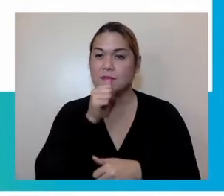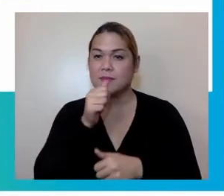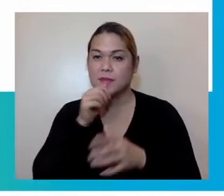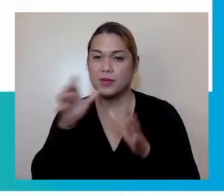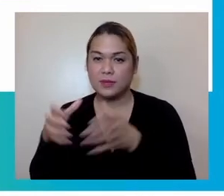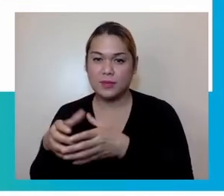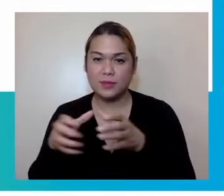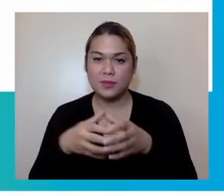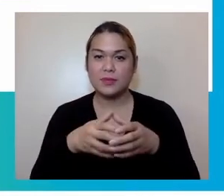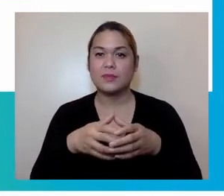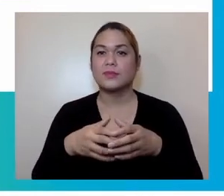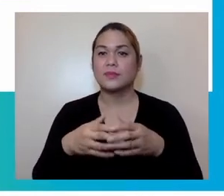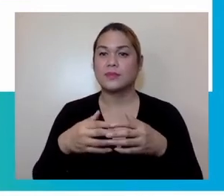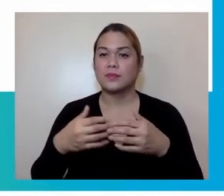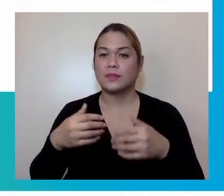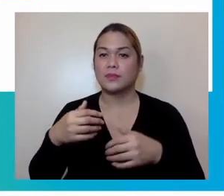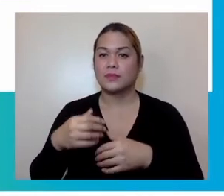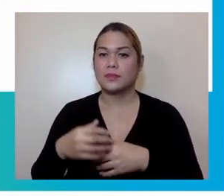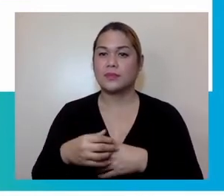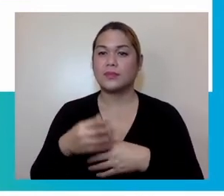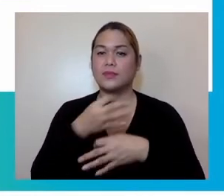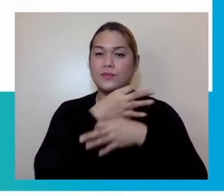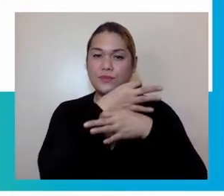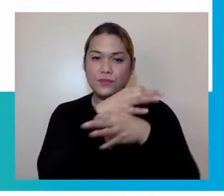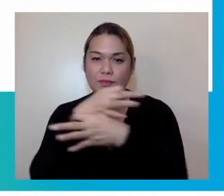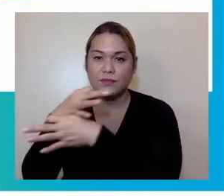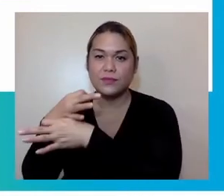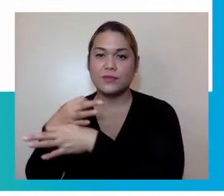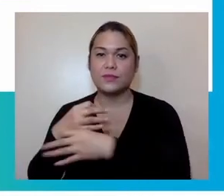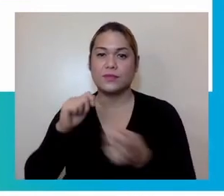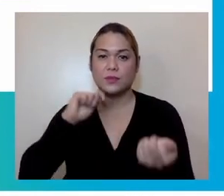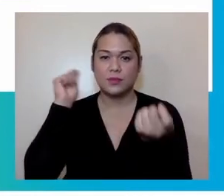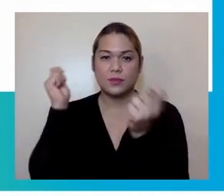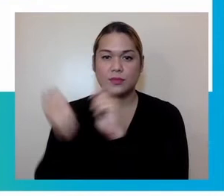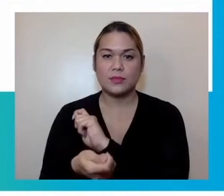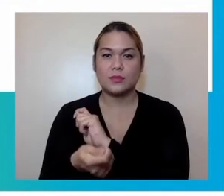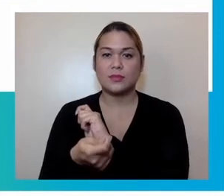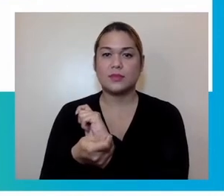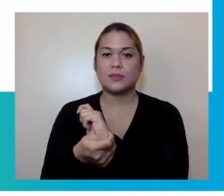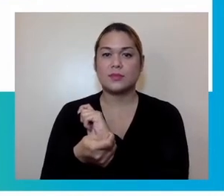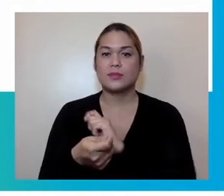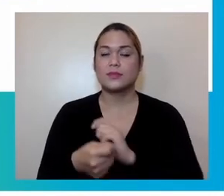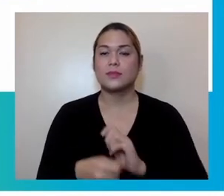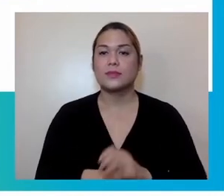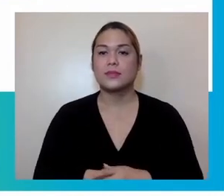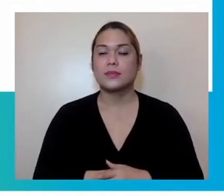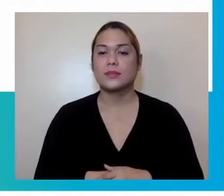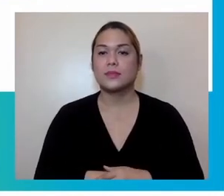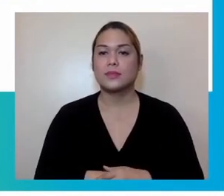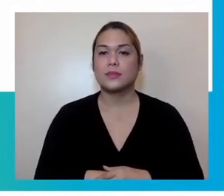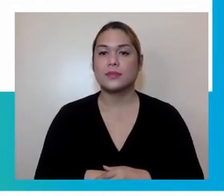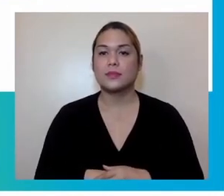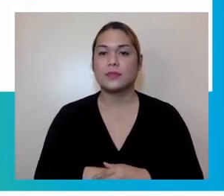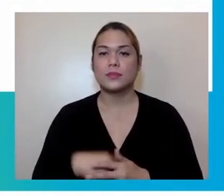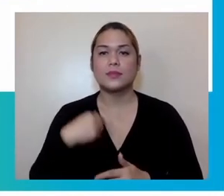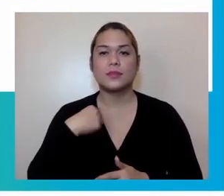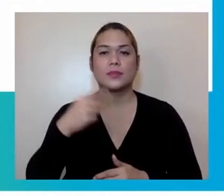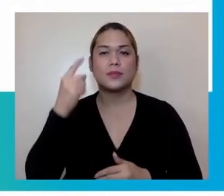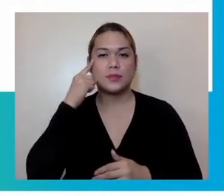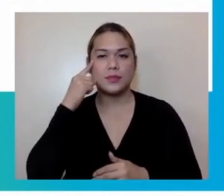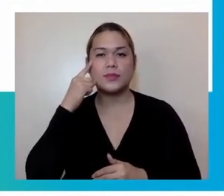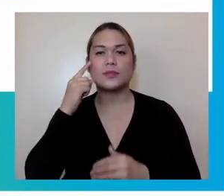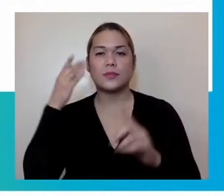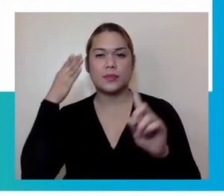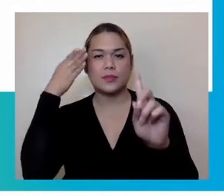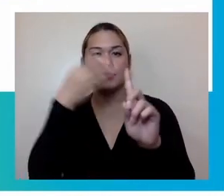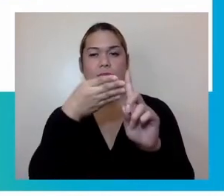But it's another reason to not only look at the energy policy, but also on other policies of ADB as